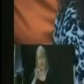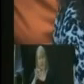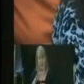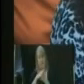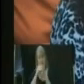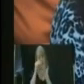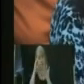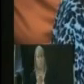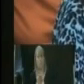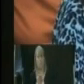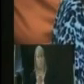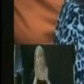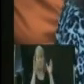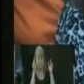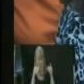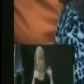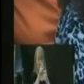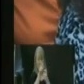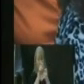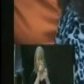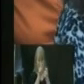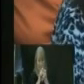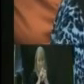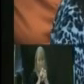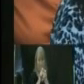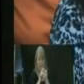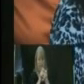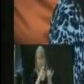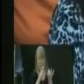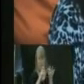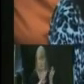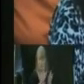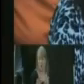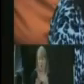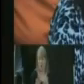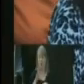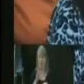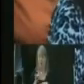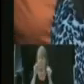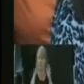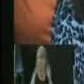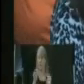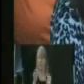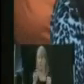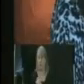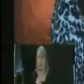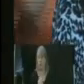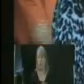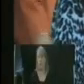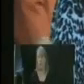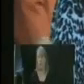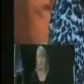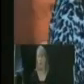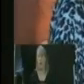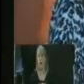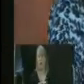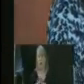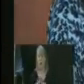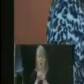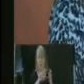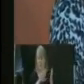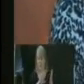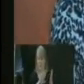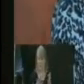focused, specific instructional strategies our teachers could use. As the strategic plan states, we are all one